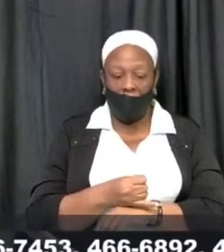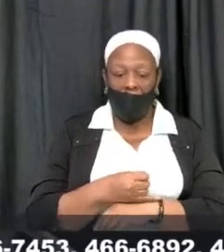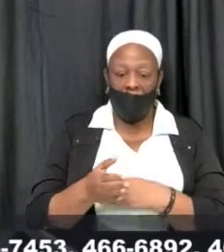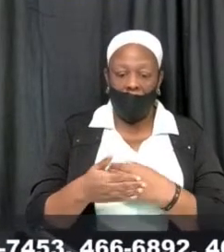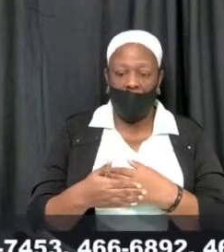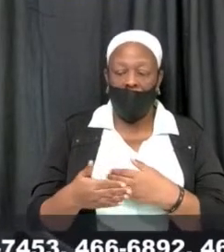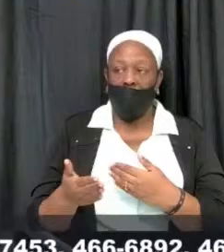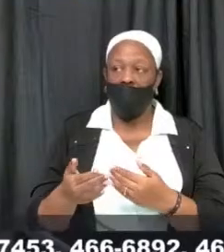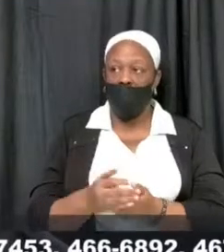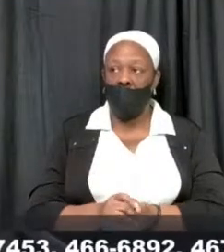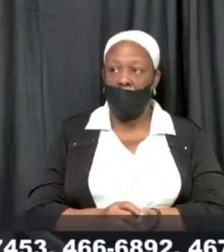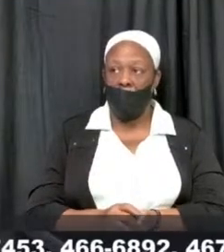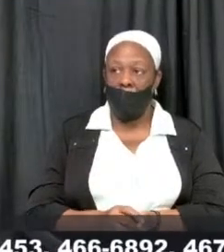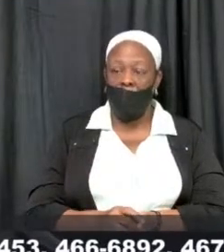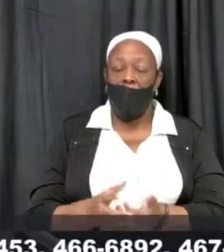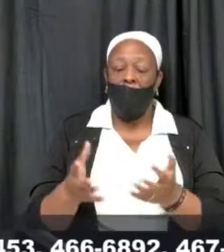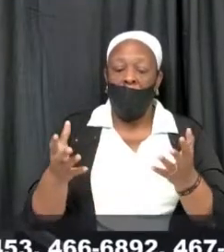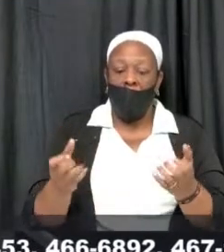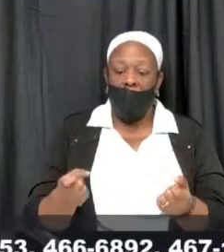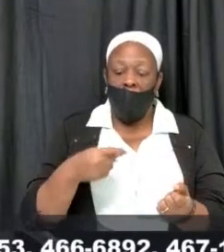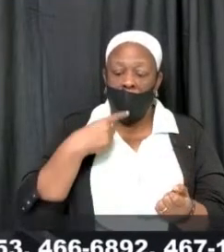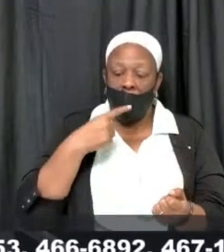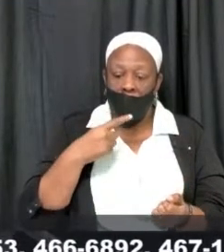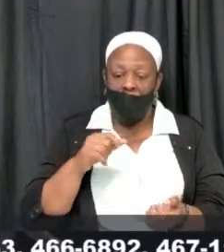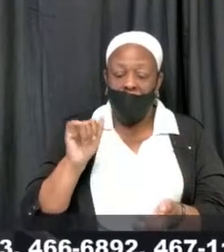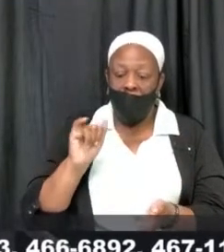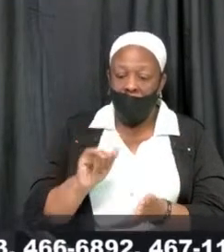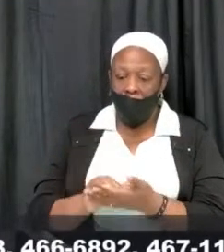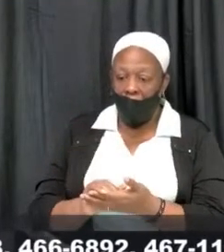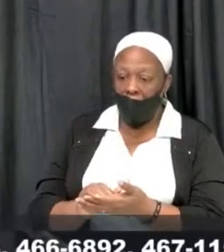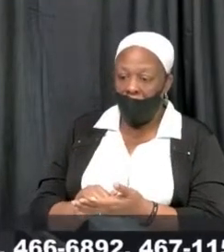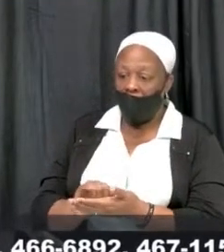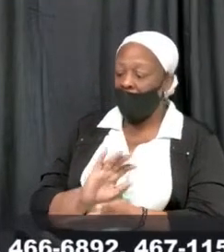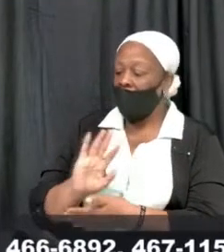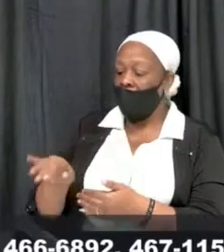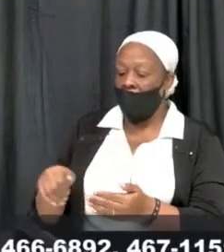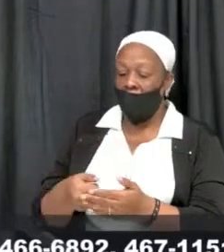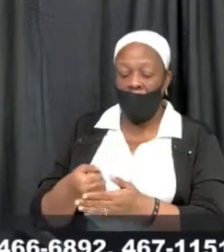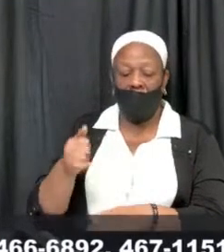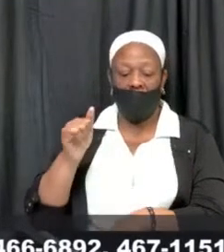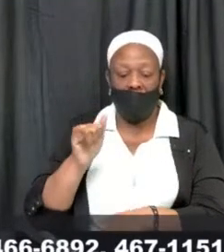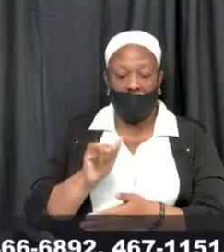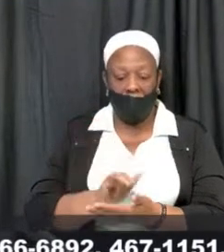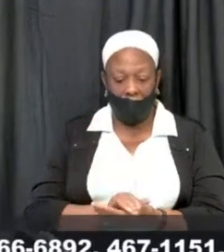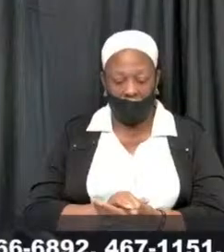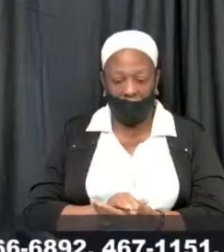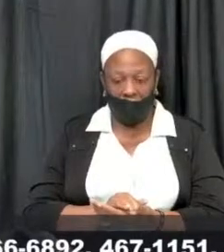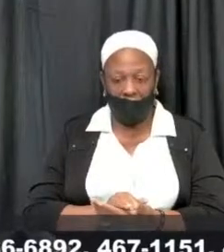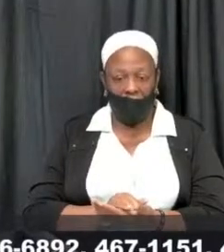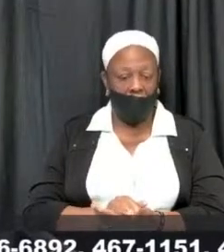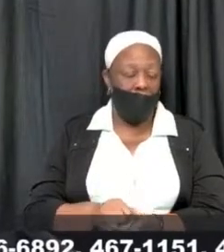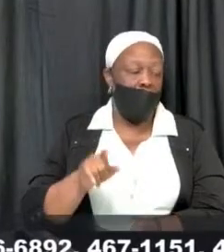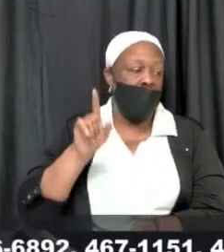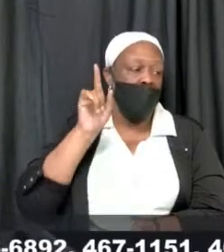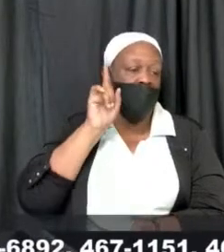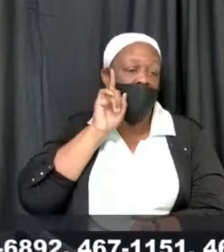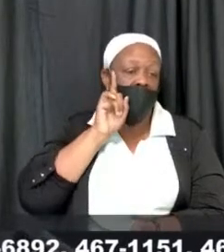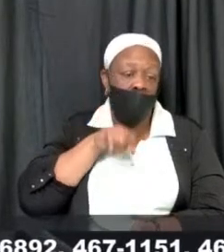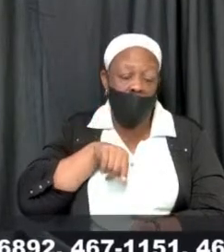I want to say categorically that this entire episode is